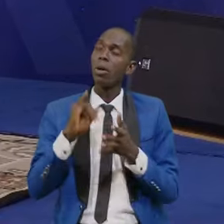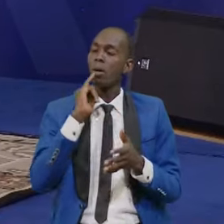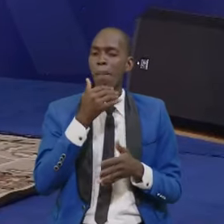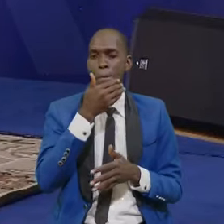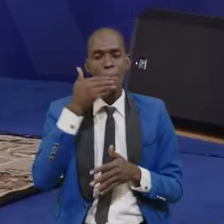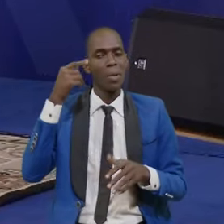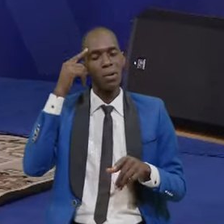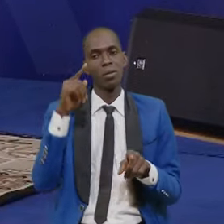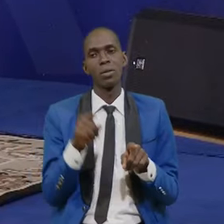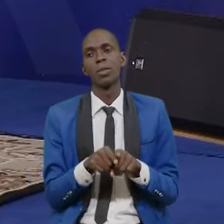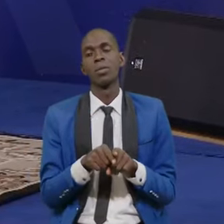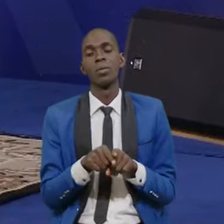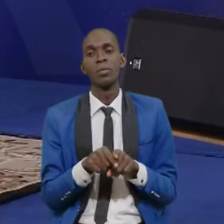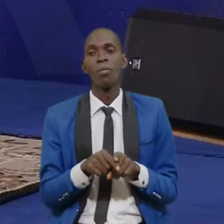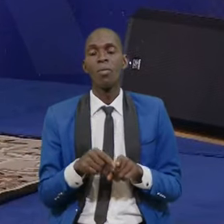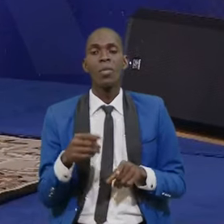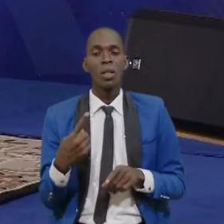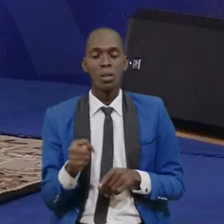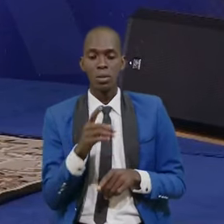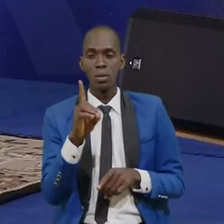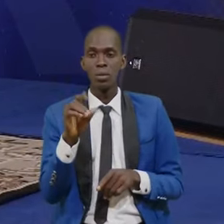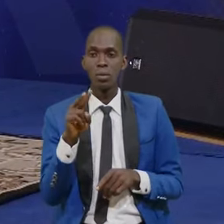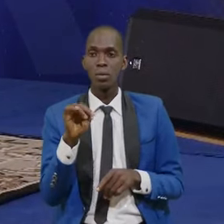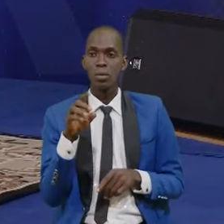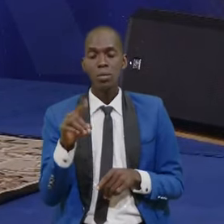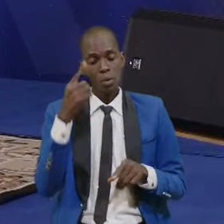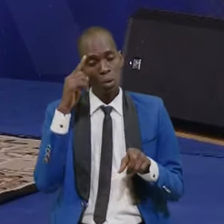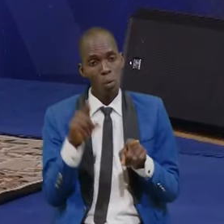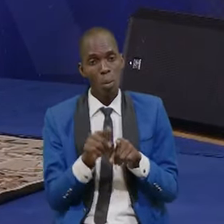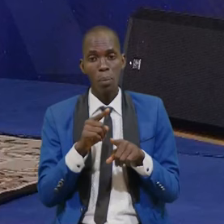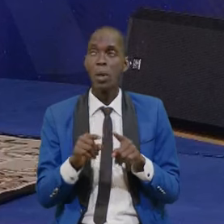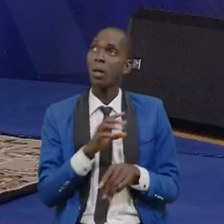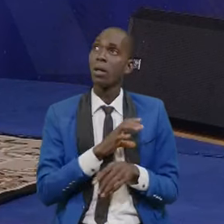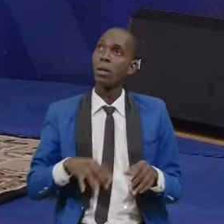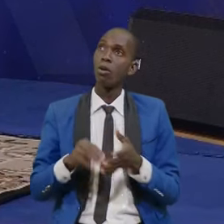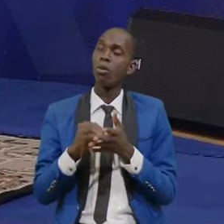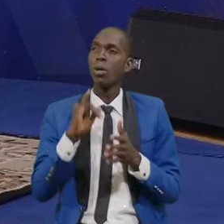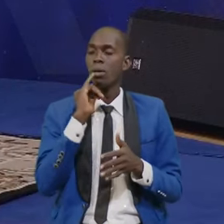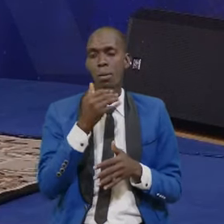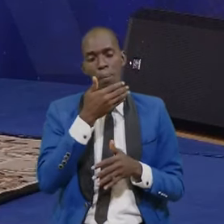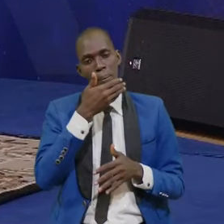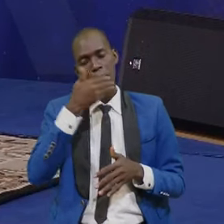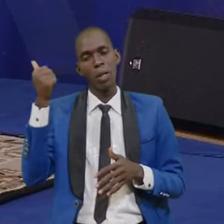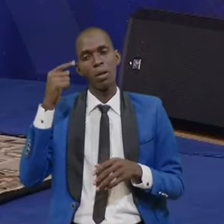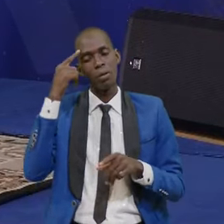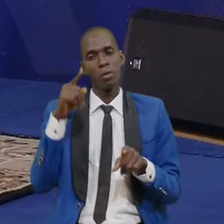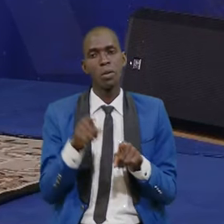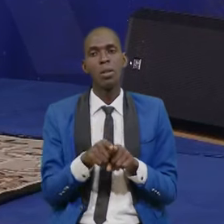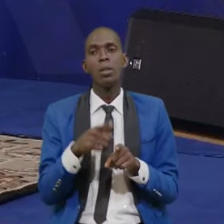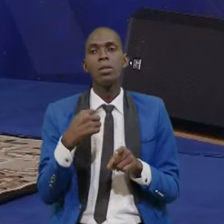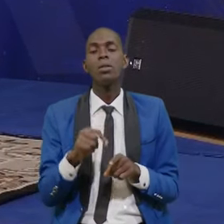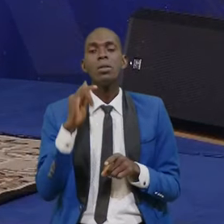covenant. A covenant with the children of Israel, but this one, a better covenant.